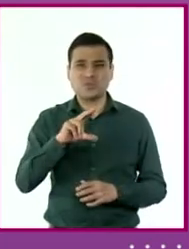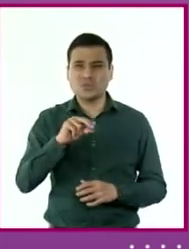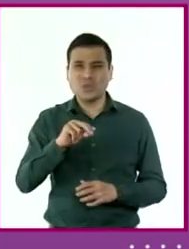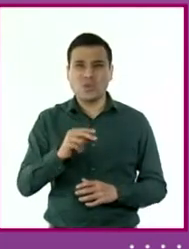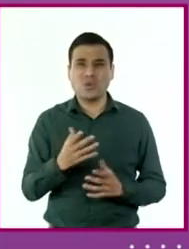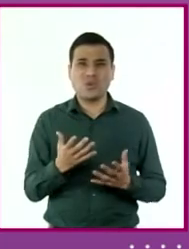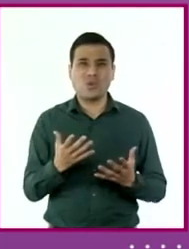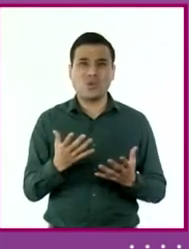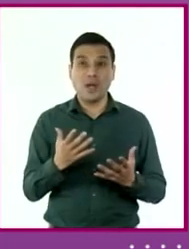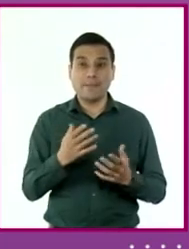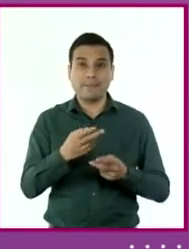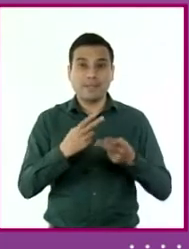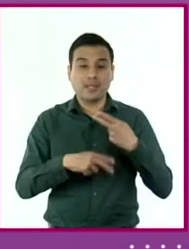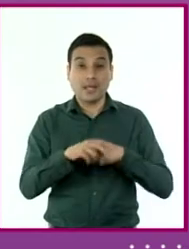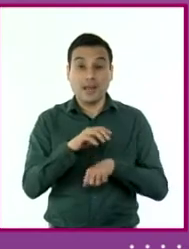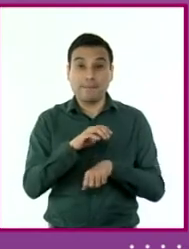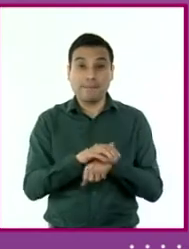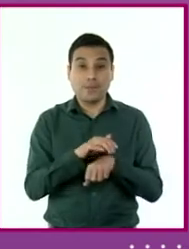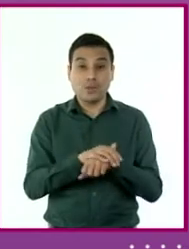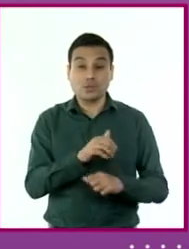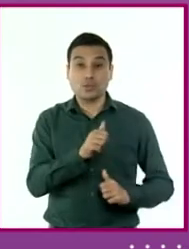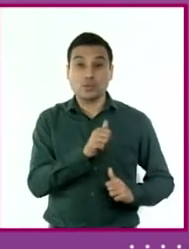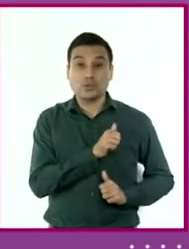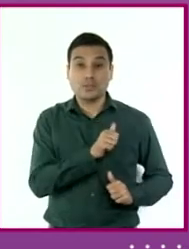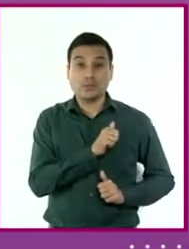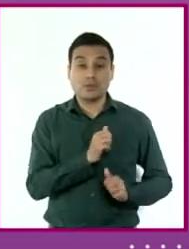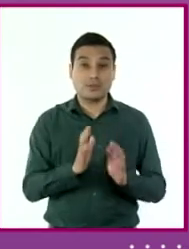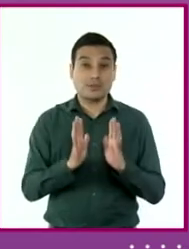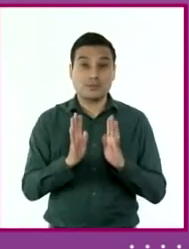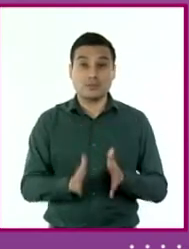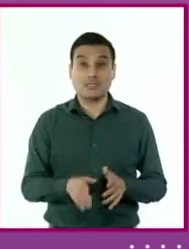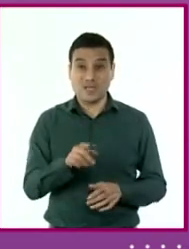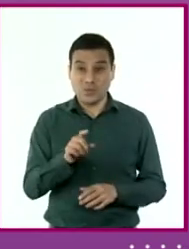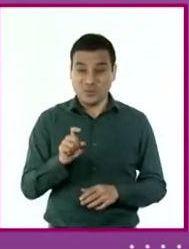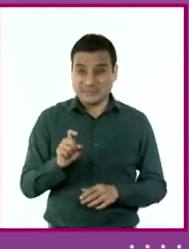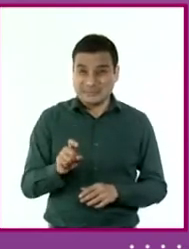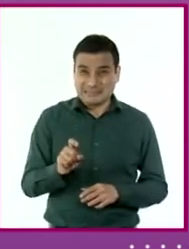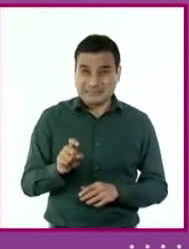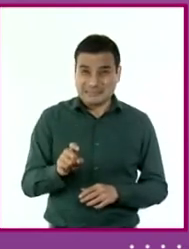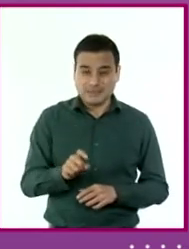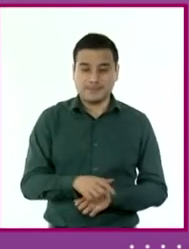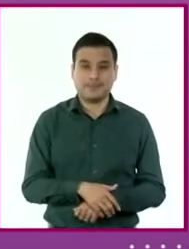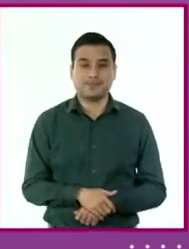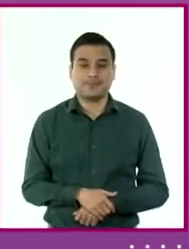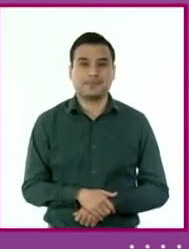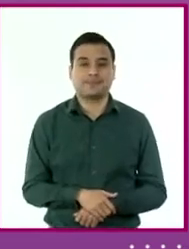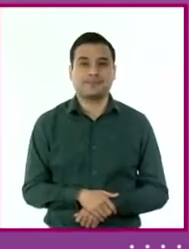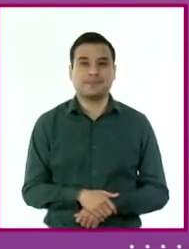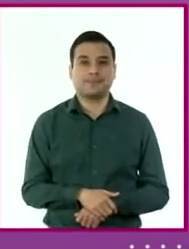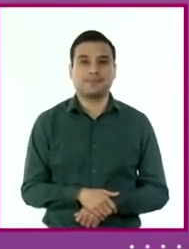some friends! They are soldiers! Push the left button! Push the left button!